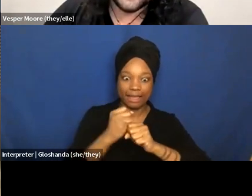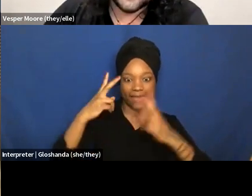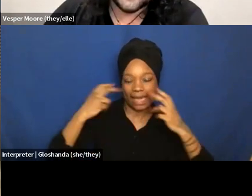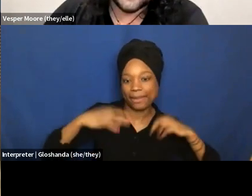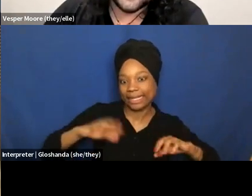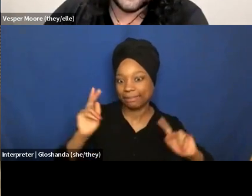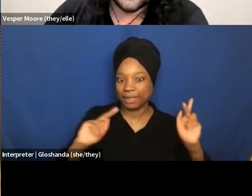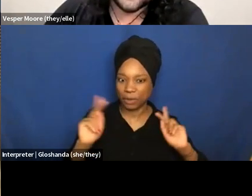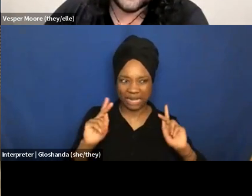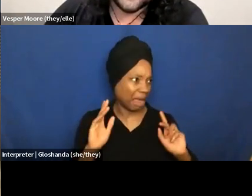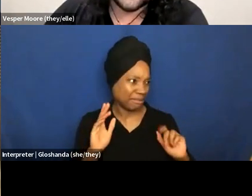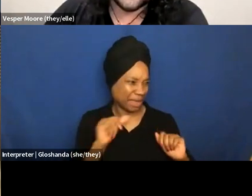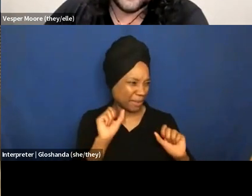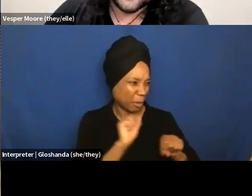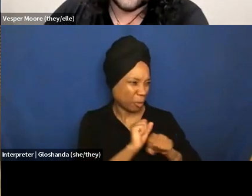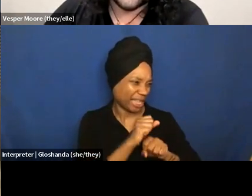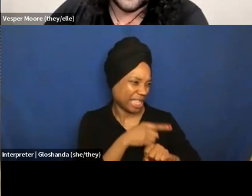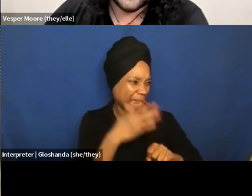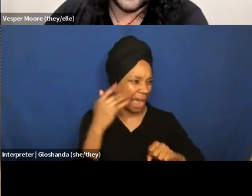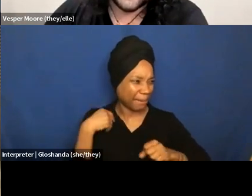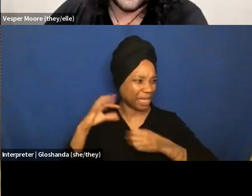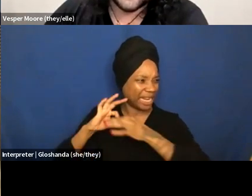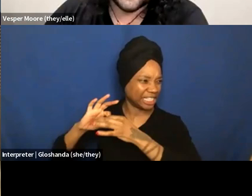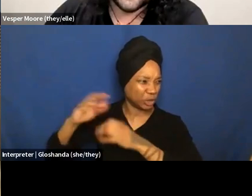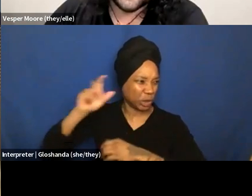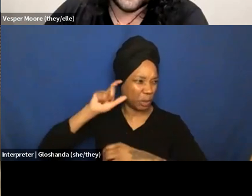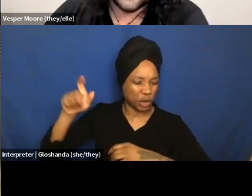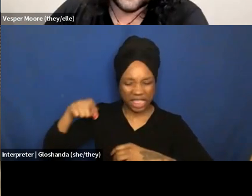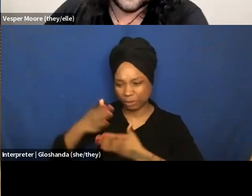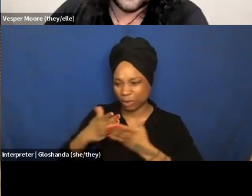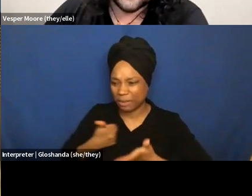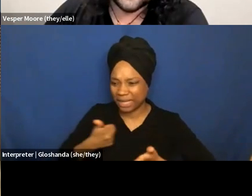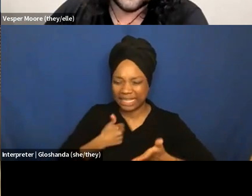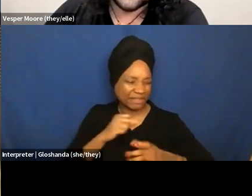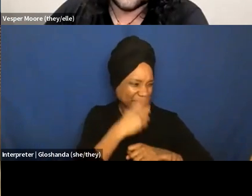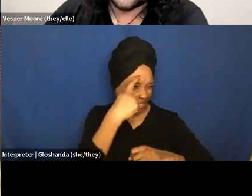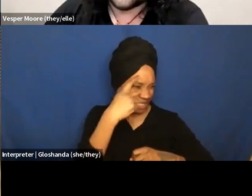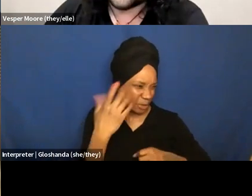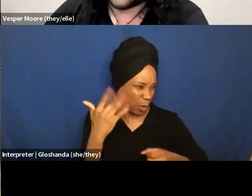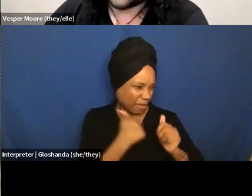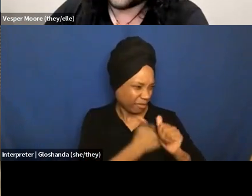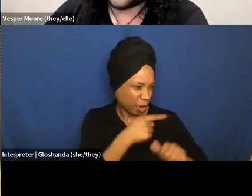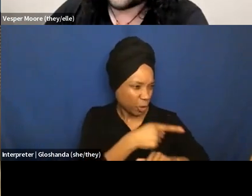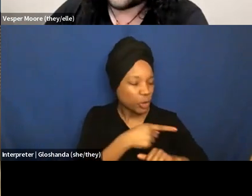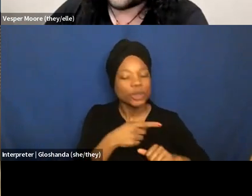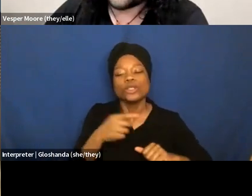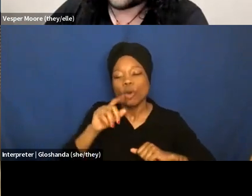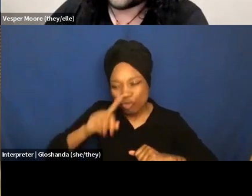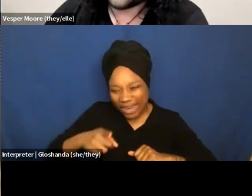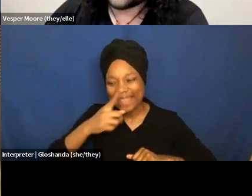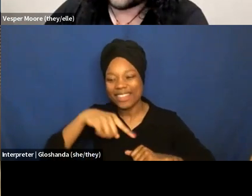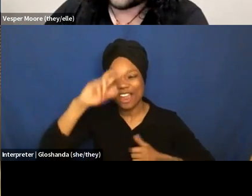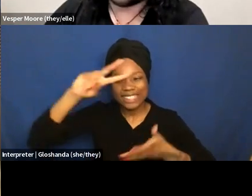this part of myself. This doesn't make sense. Why would I do that? And so it's like there's just an intentionality and disconnecting us from that part of ourselves